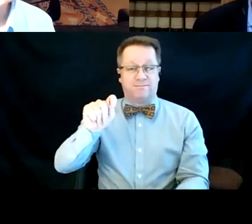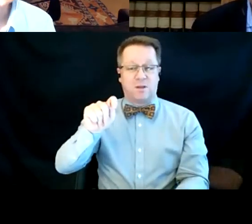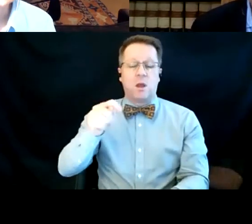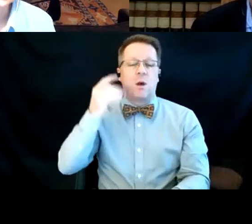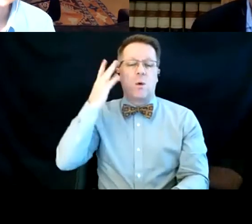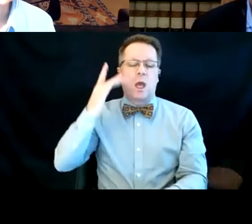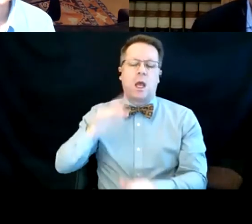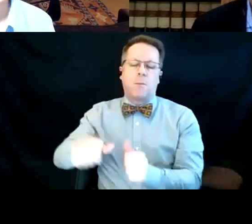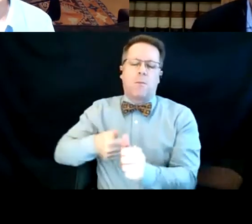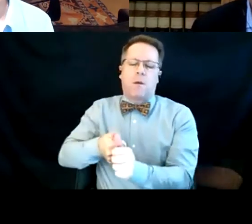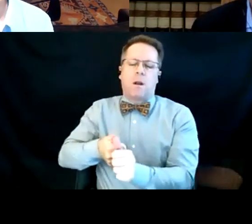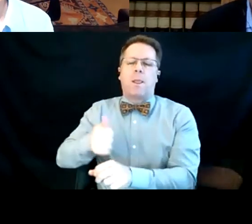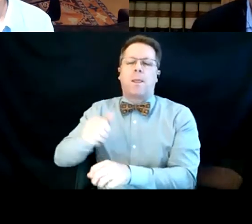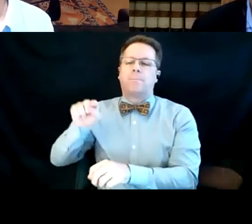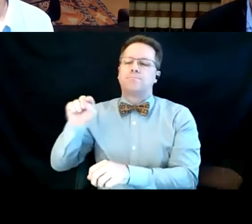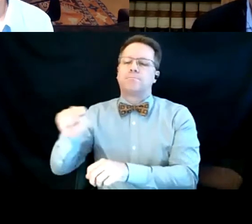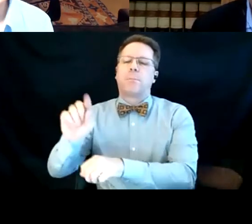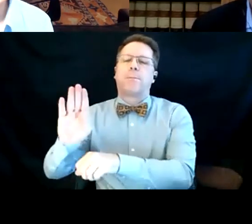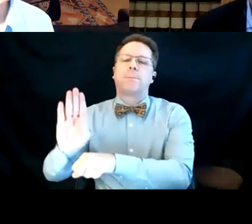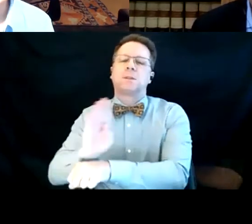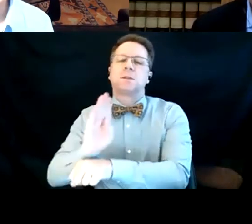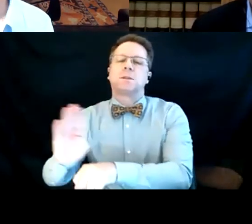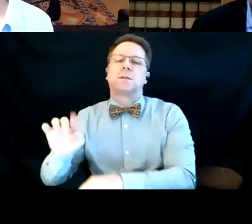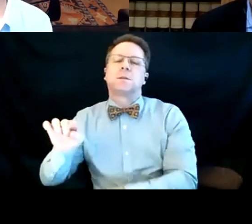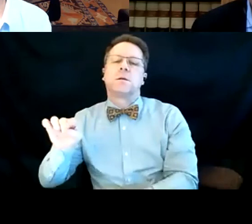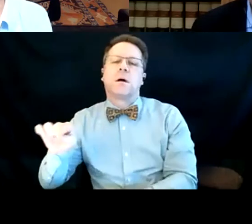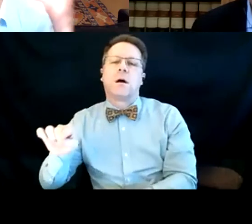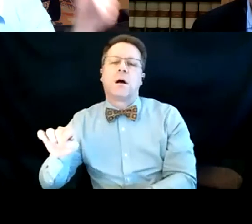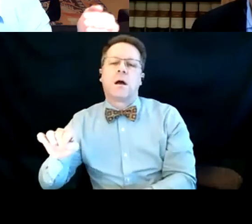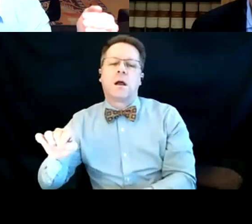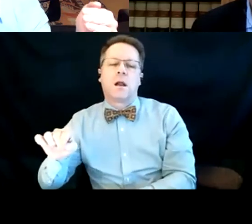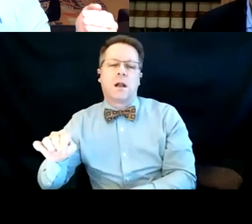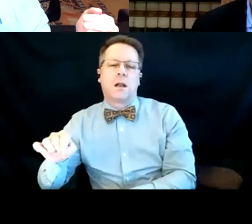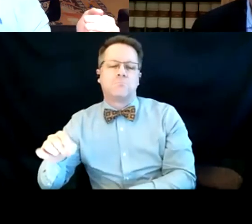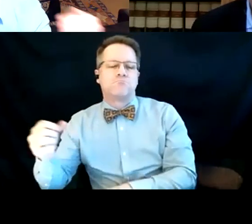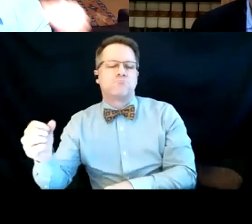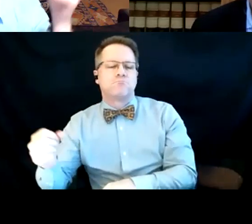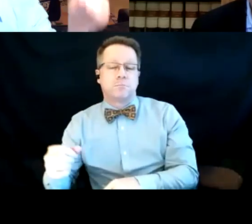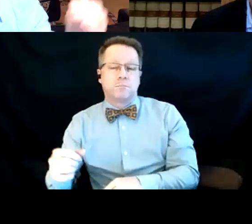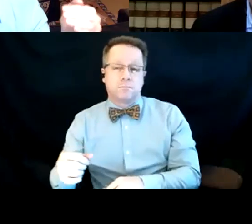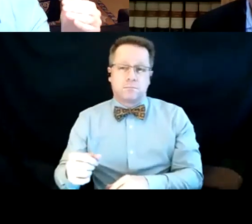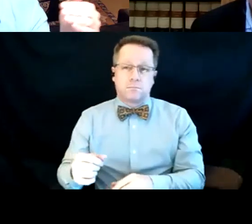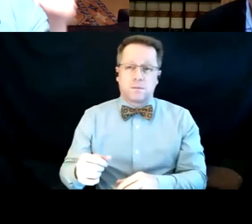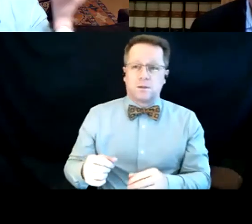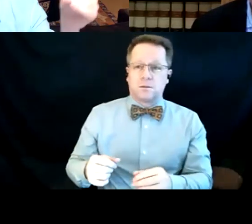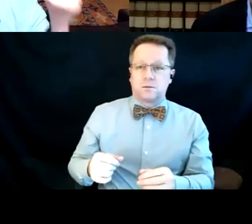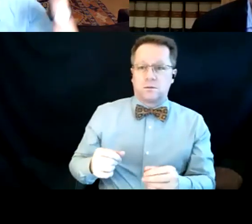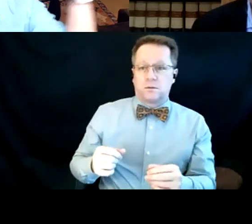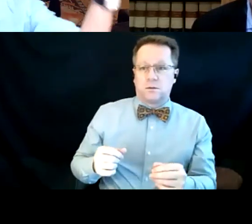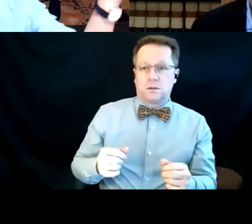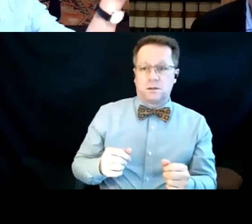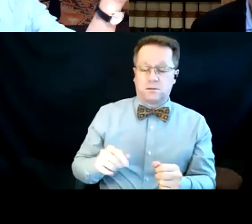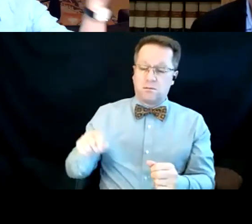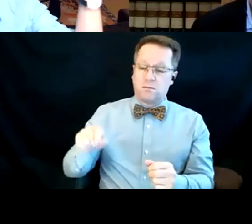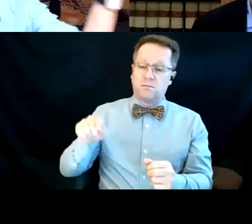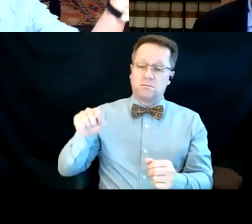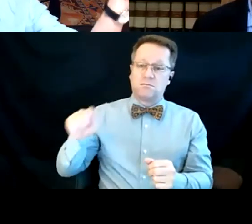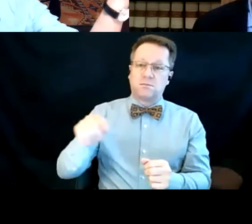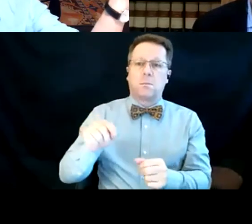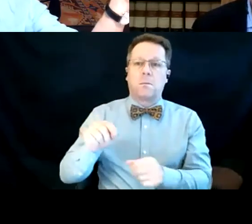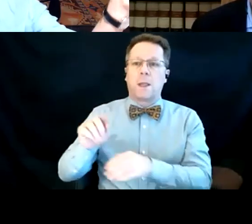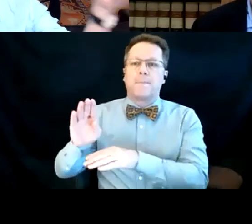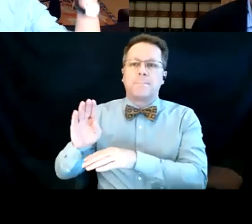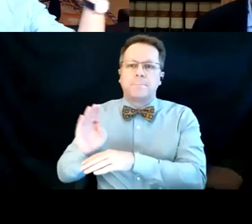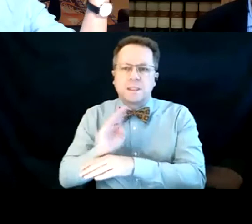the ERGs, the employee resource groups within businesses, had done a lot of push internally to change reform practices. And then businesses became